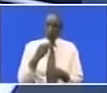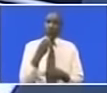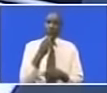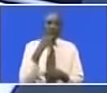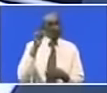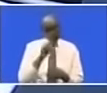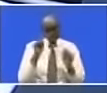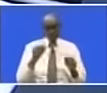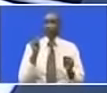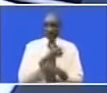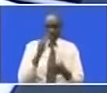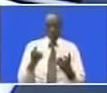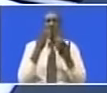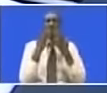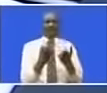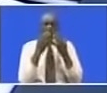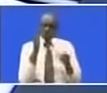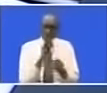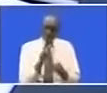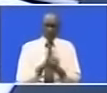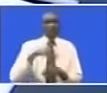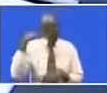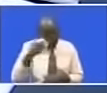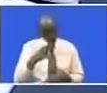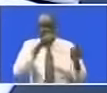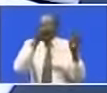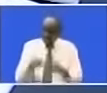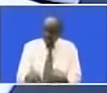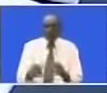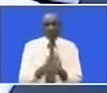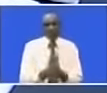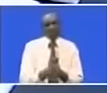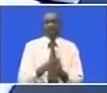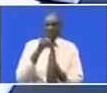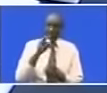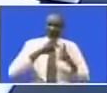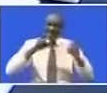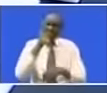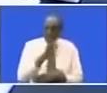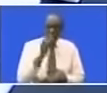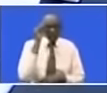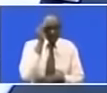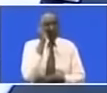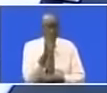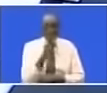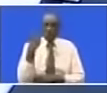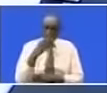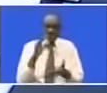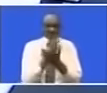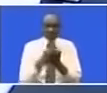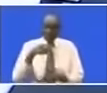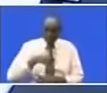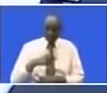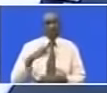Tuesday. Yeah. We thank you very much for your time and for always being available and for availing your research and your knowledge to us. Victor Rateng is a senior